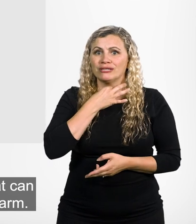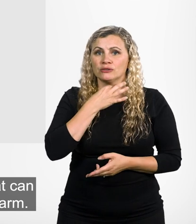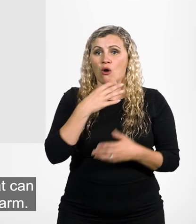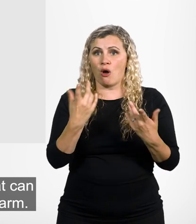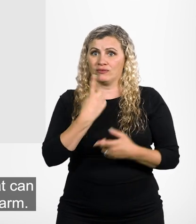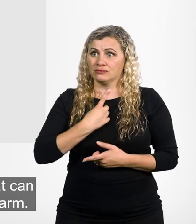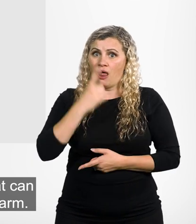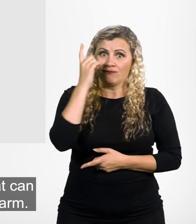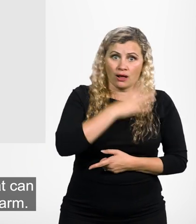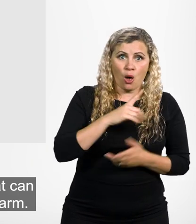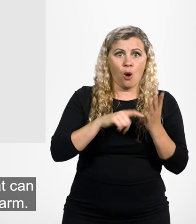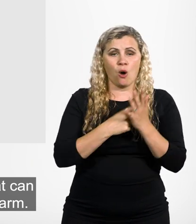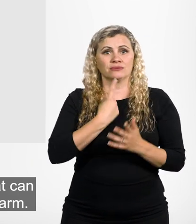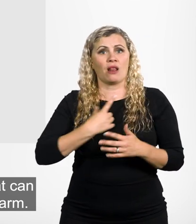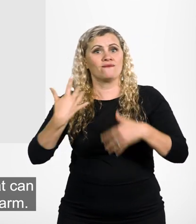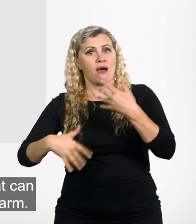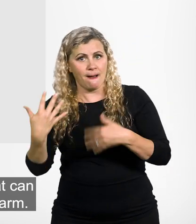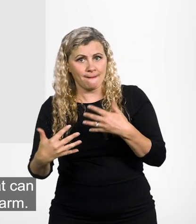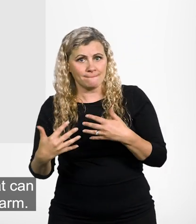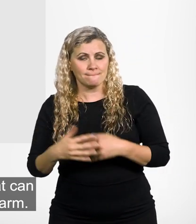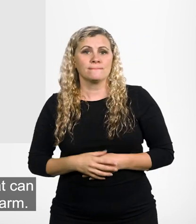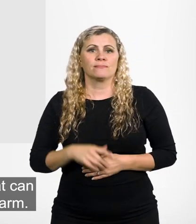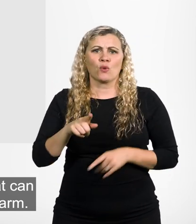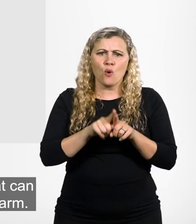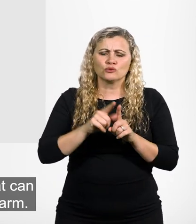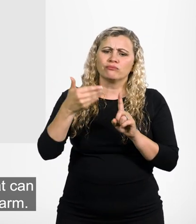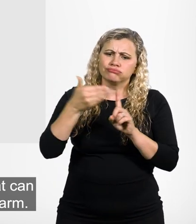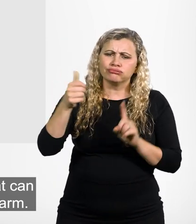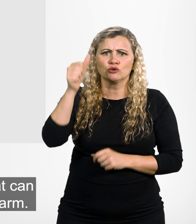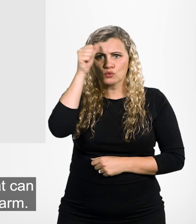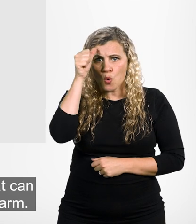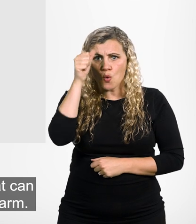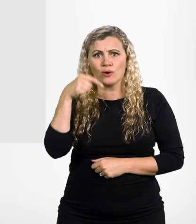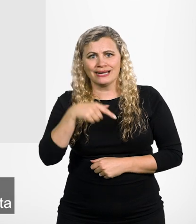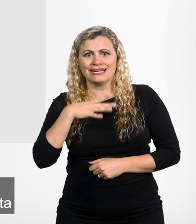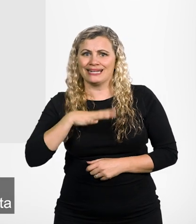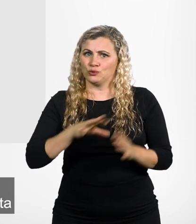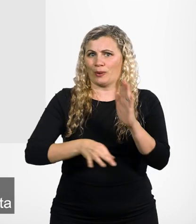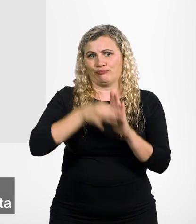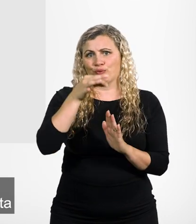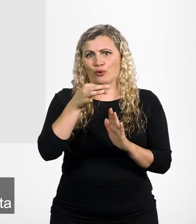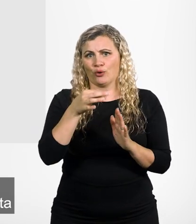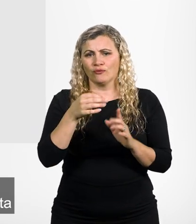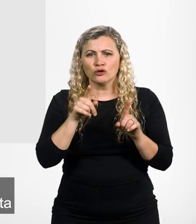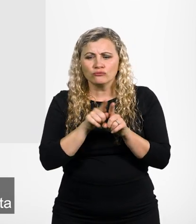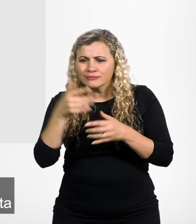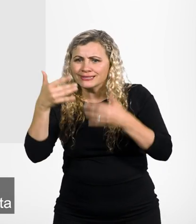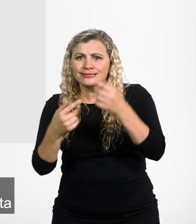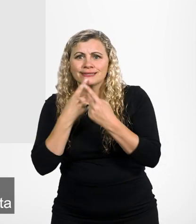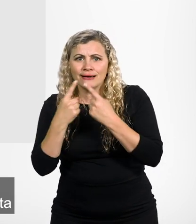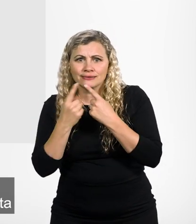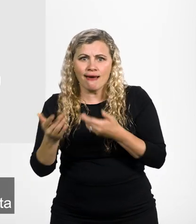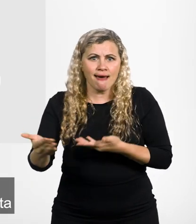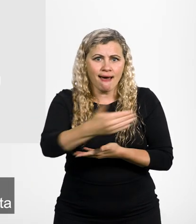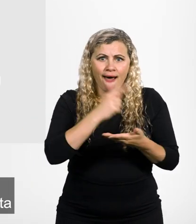complex factors that can increase the risk of suicide or self-harm it also recognizes the need